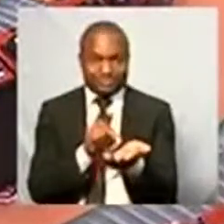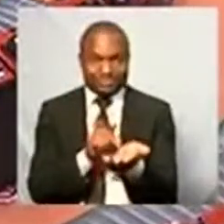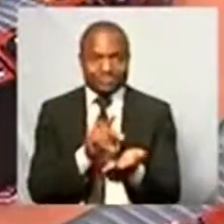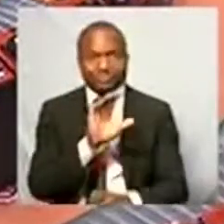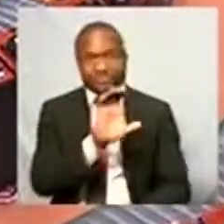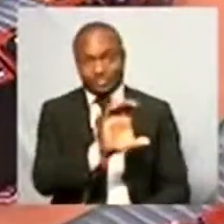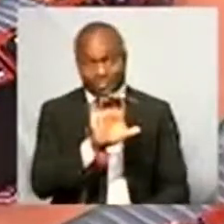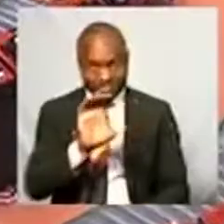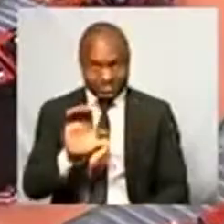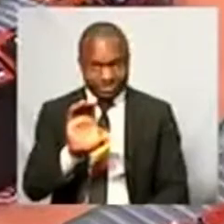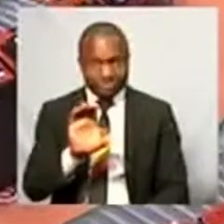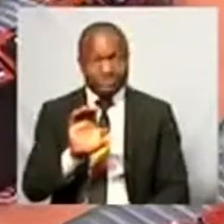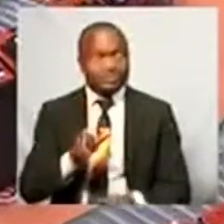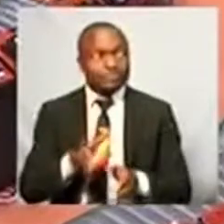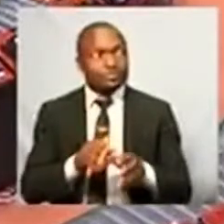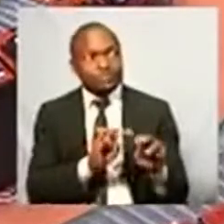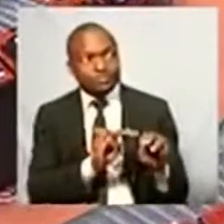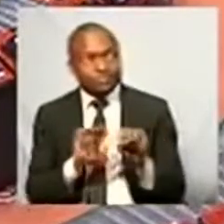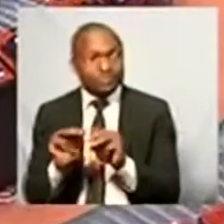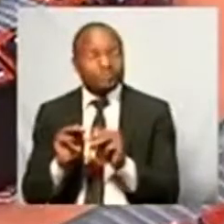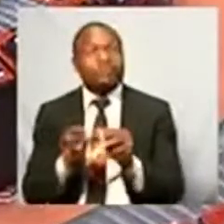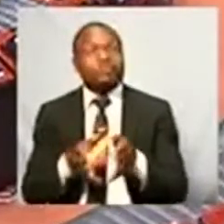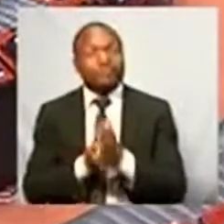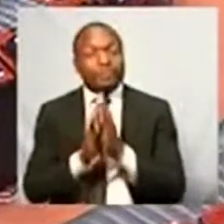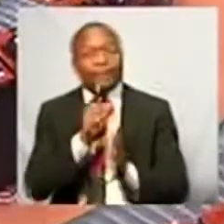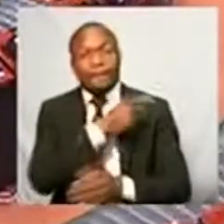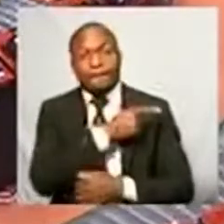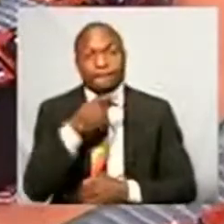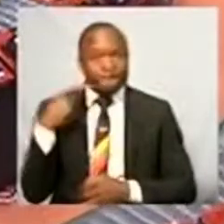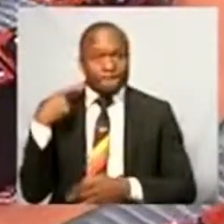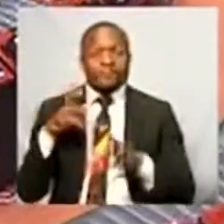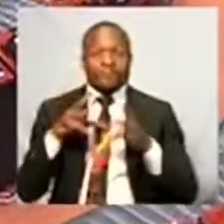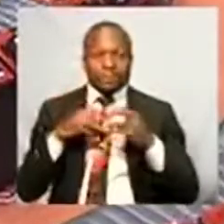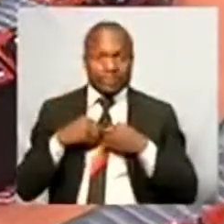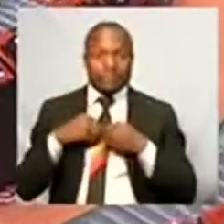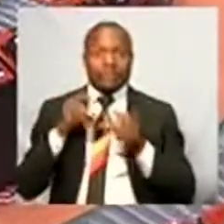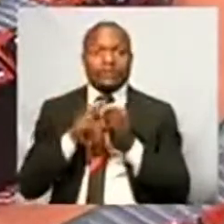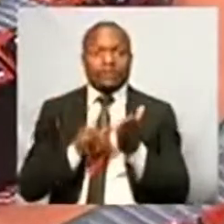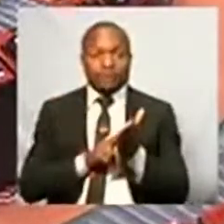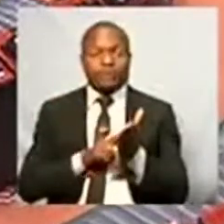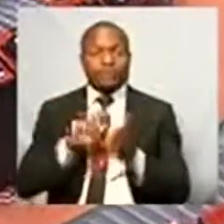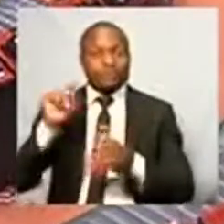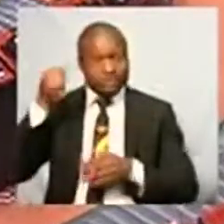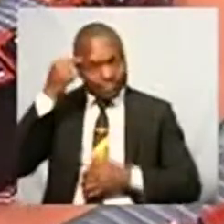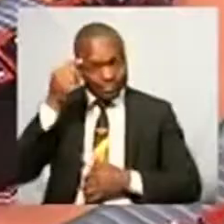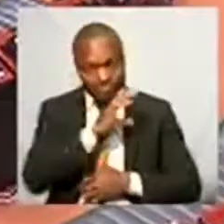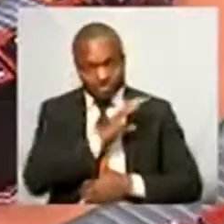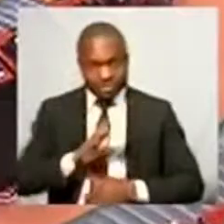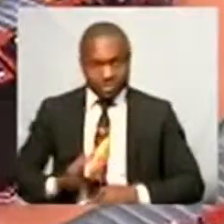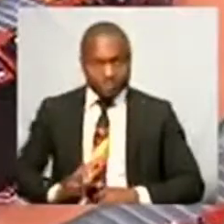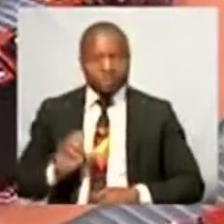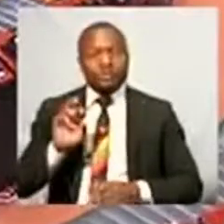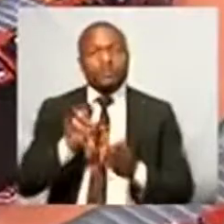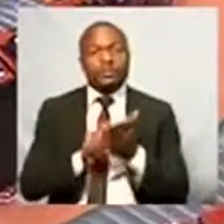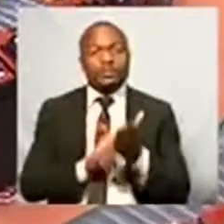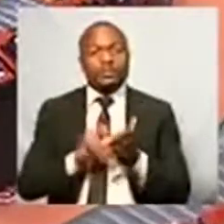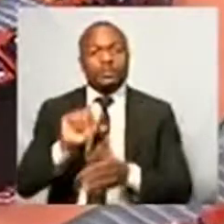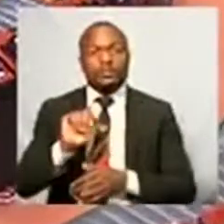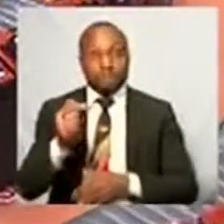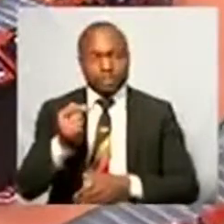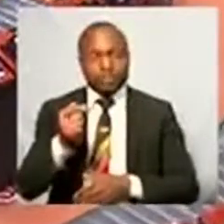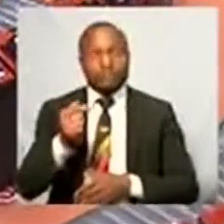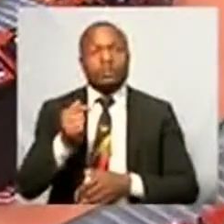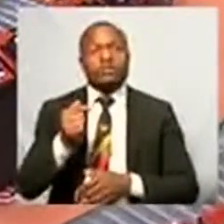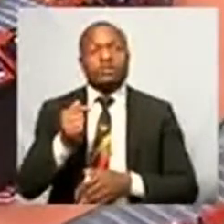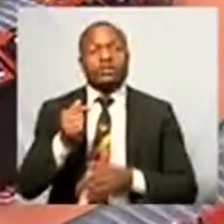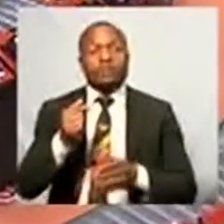to move a motion urging the House to adopt the report of the Committee on Parastatal Bodies on the report of the Auditor General on the accounts of